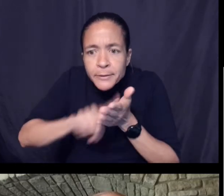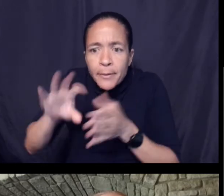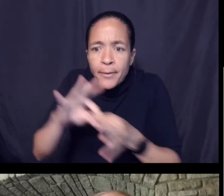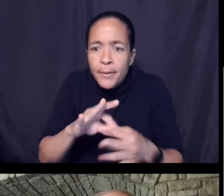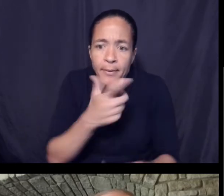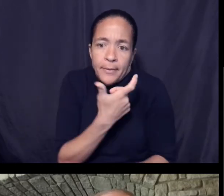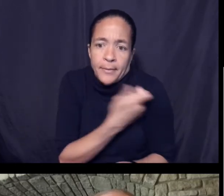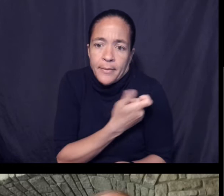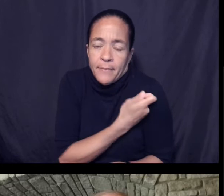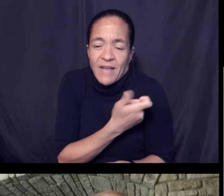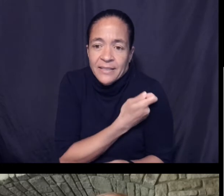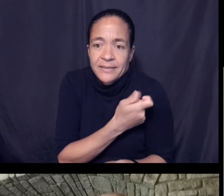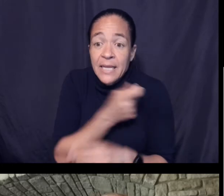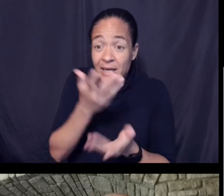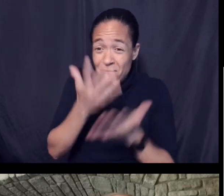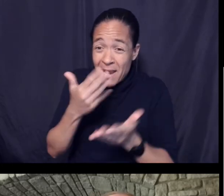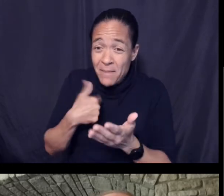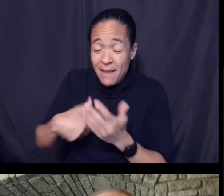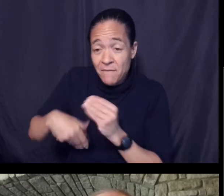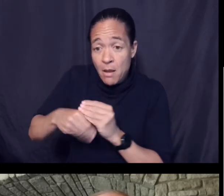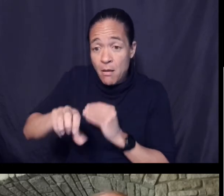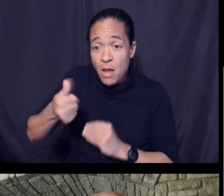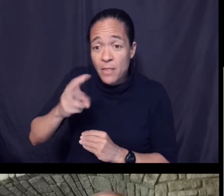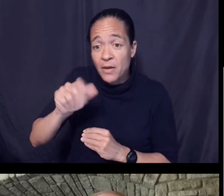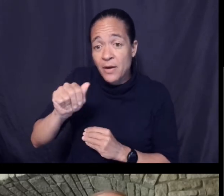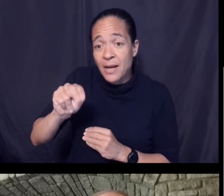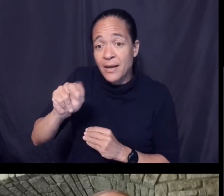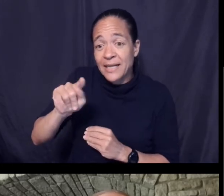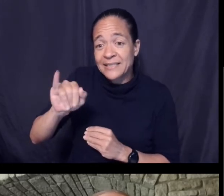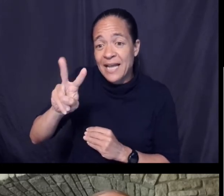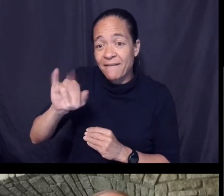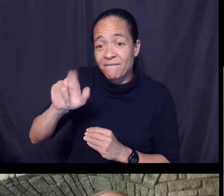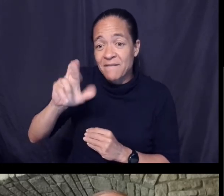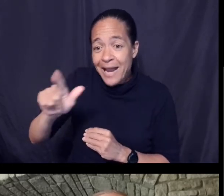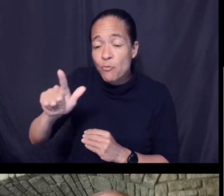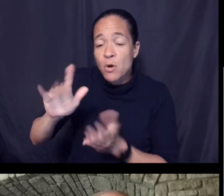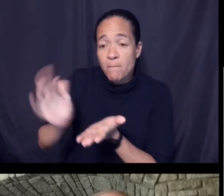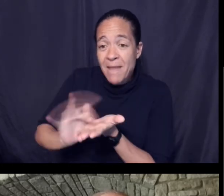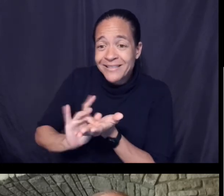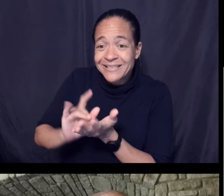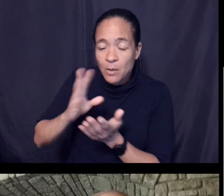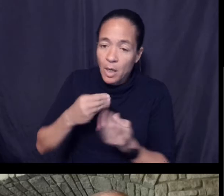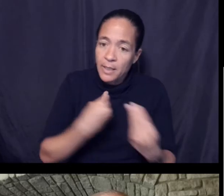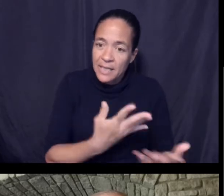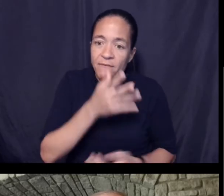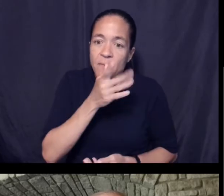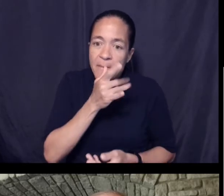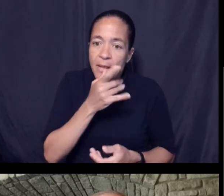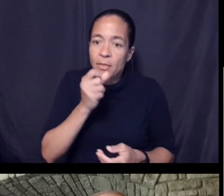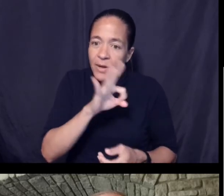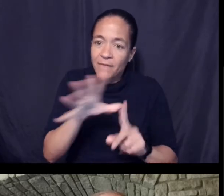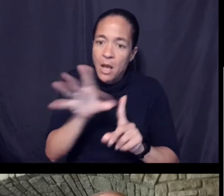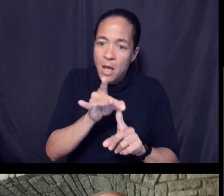there's additional antiviral therapies that we could give the mother who is pregnant and diagnosed with CMV. What